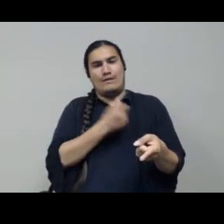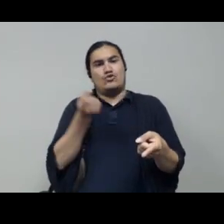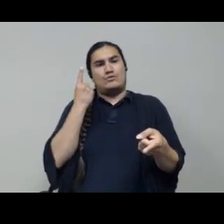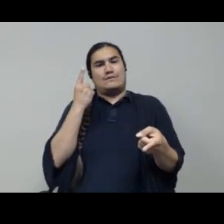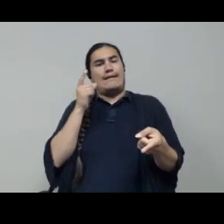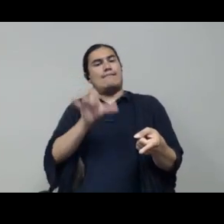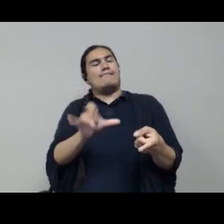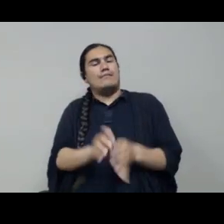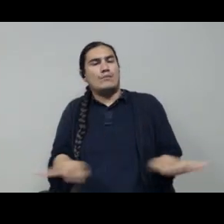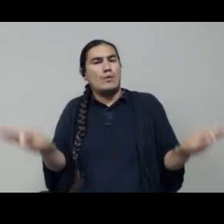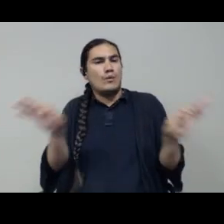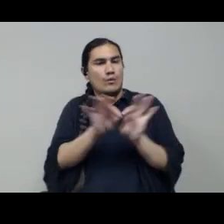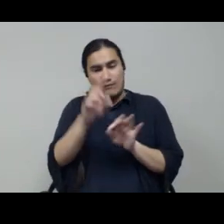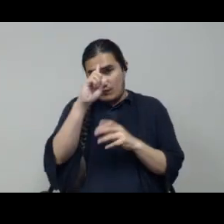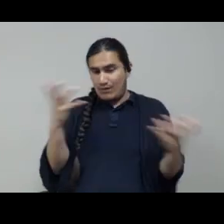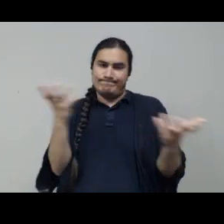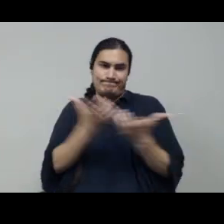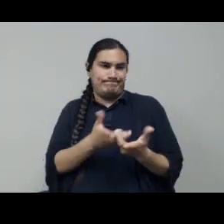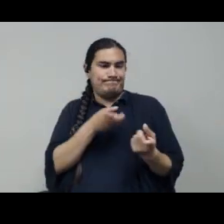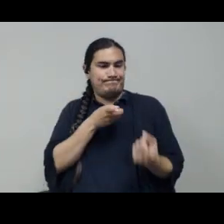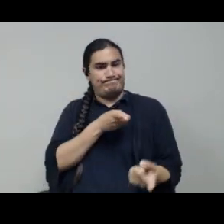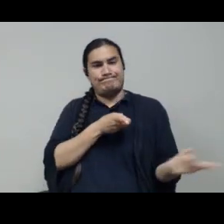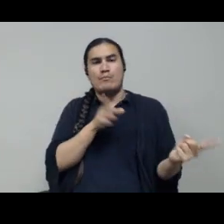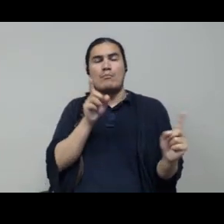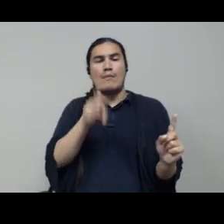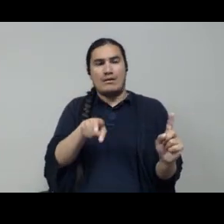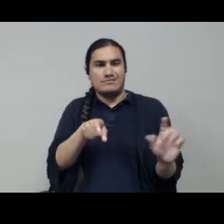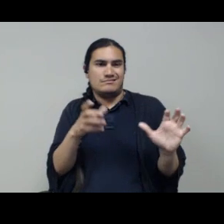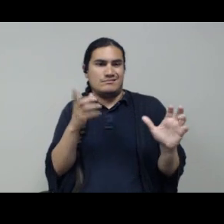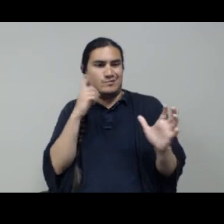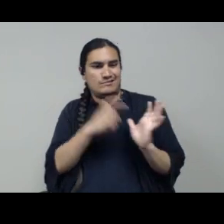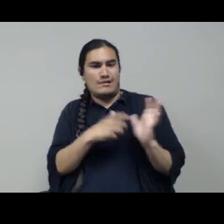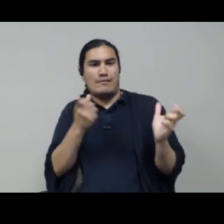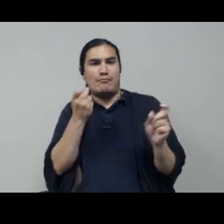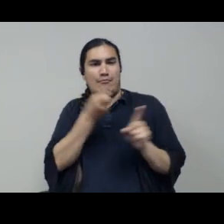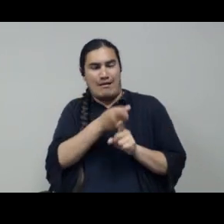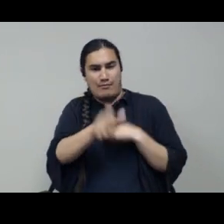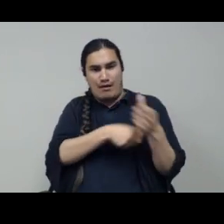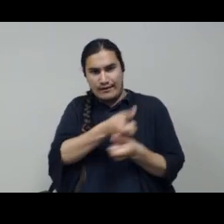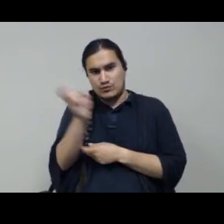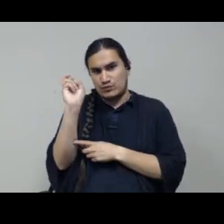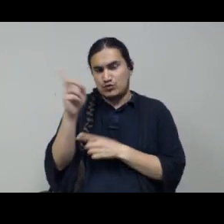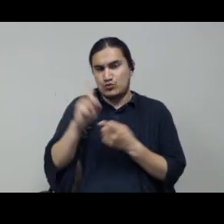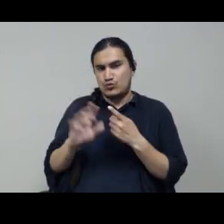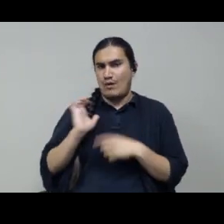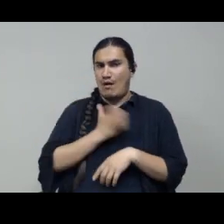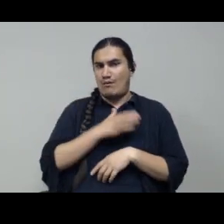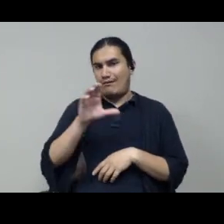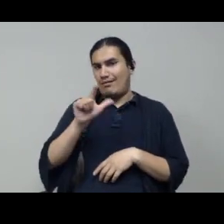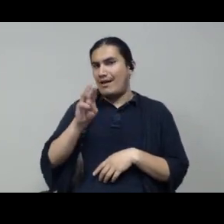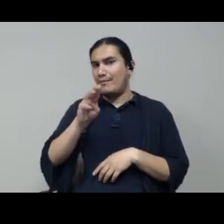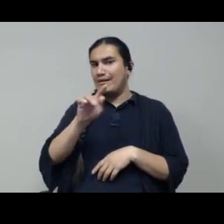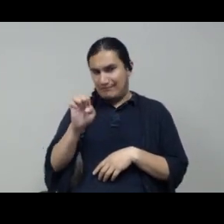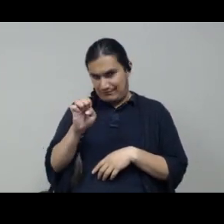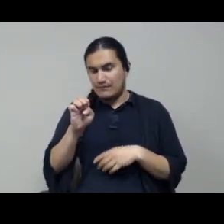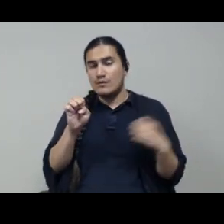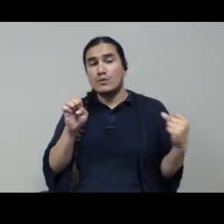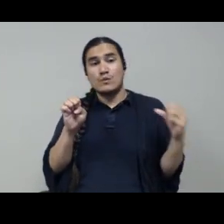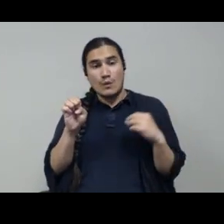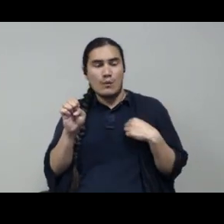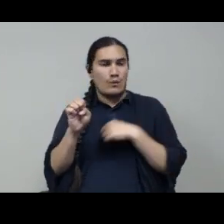of adapting and recognizing the impact of transportation to our climate, right? And so we